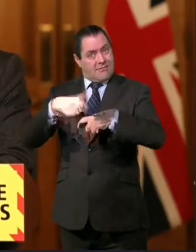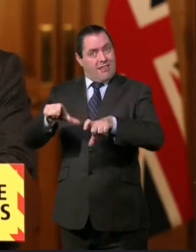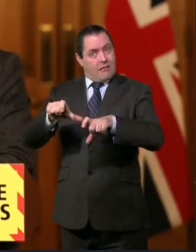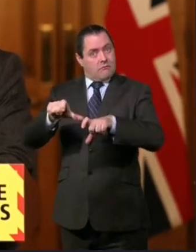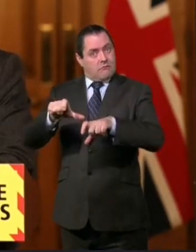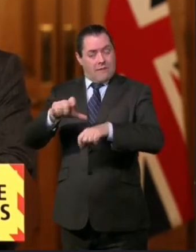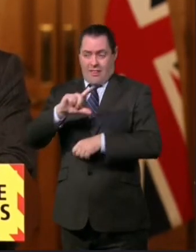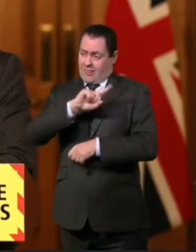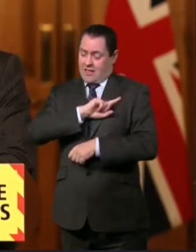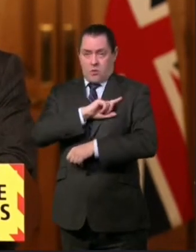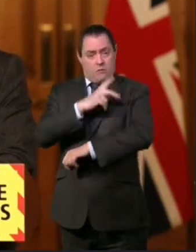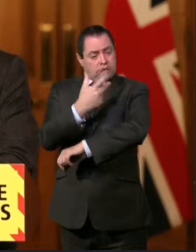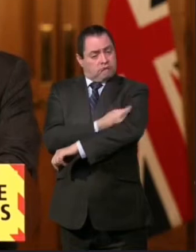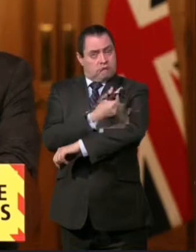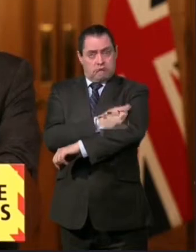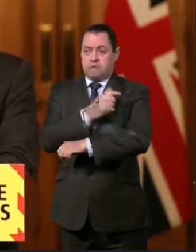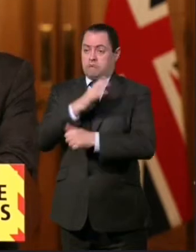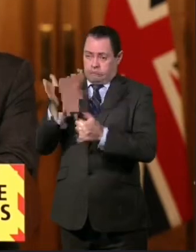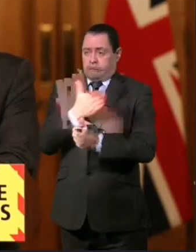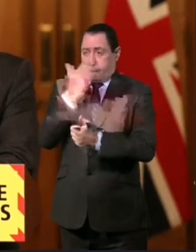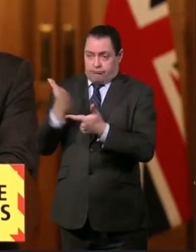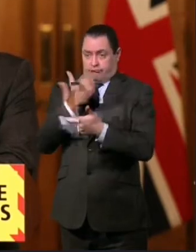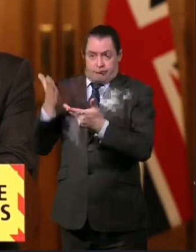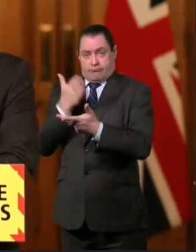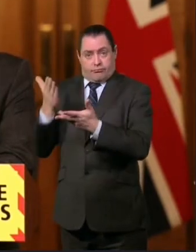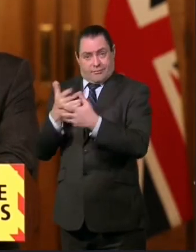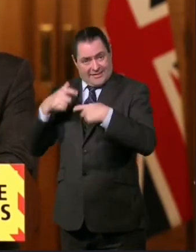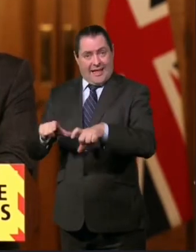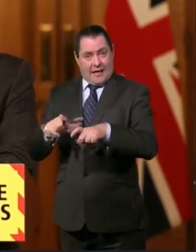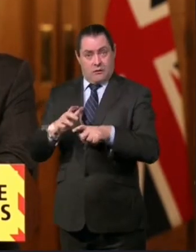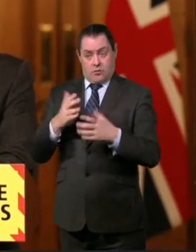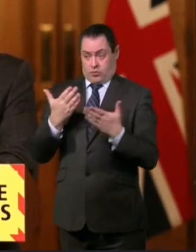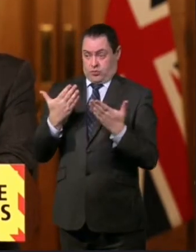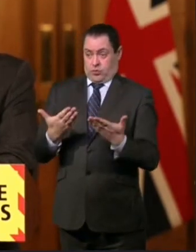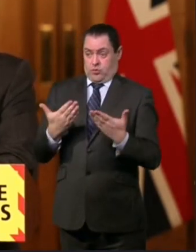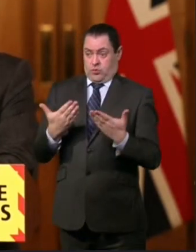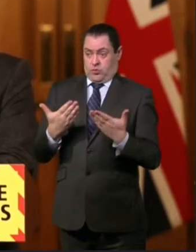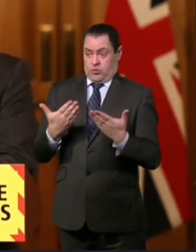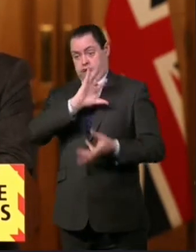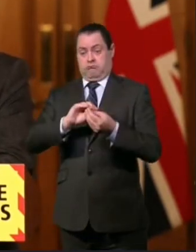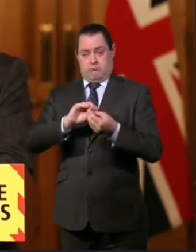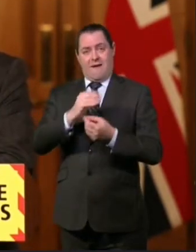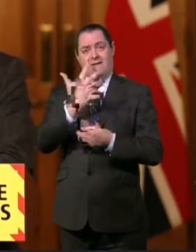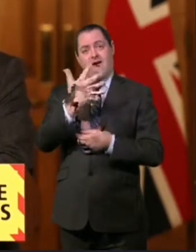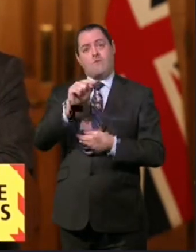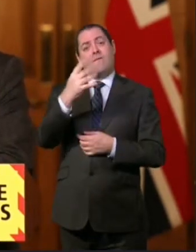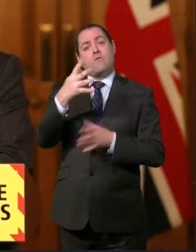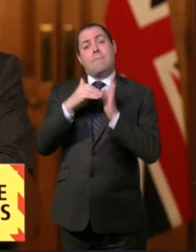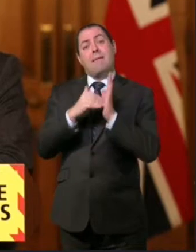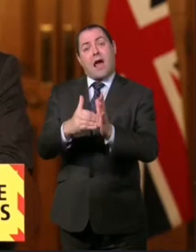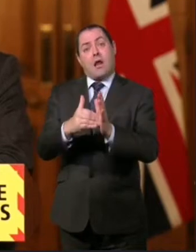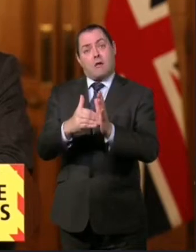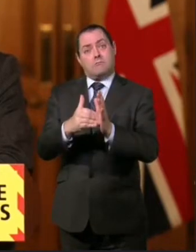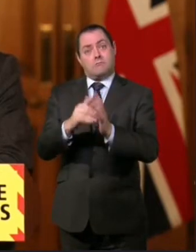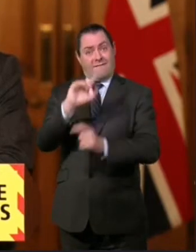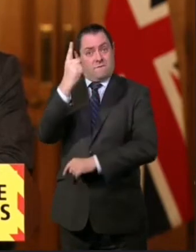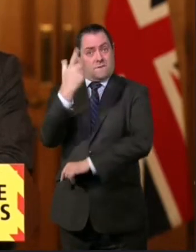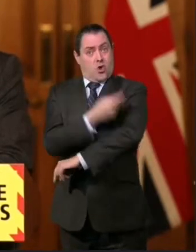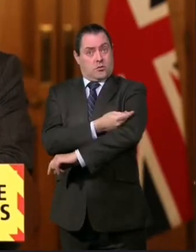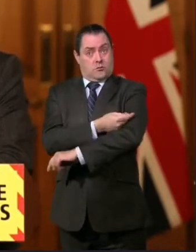rate. 5.4 million people across the UK have now received their first dose of the vaccine, and over the